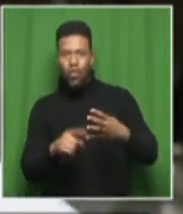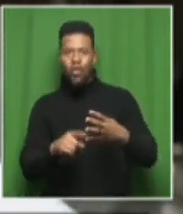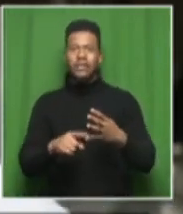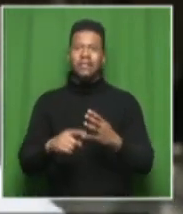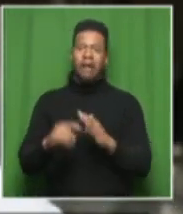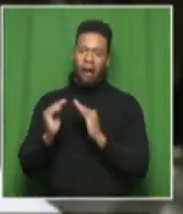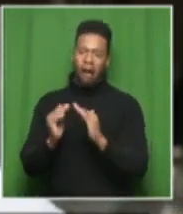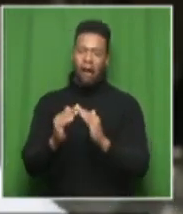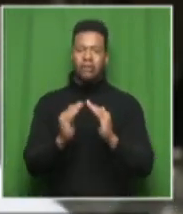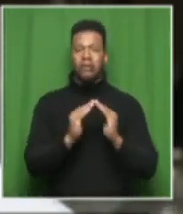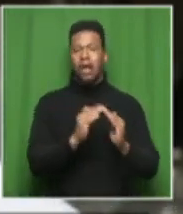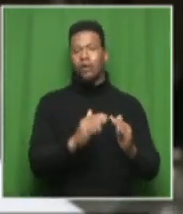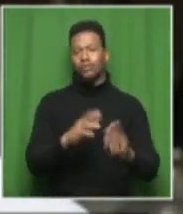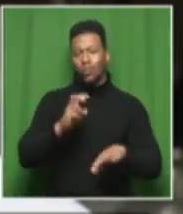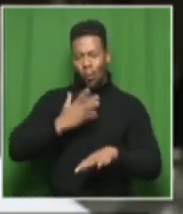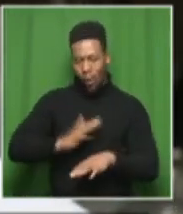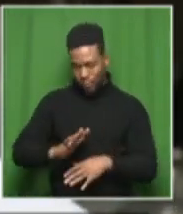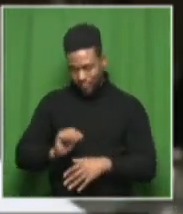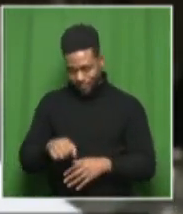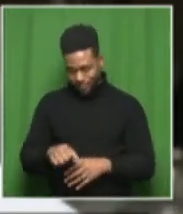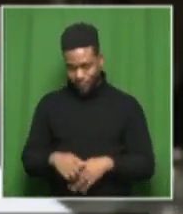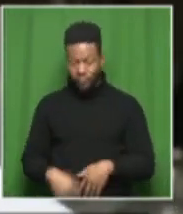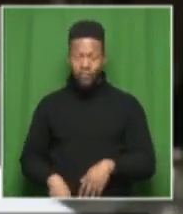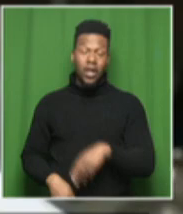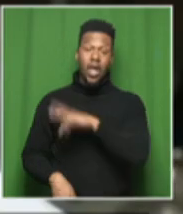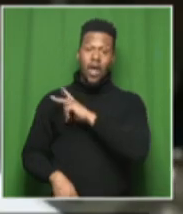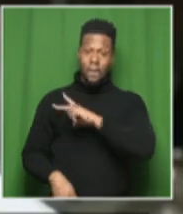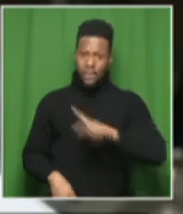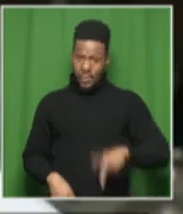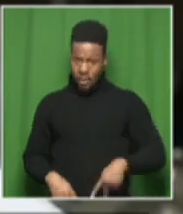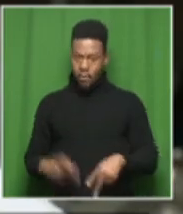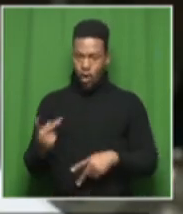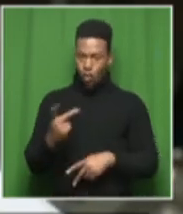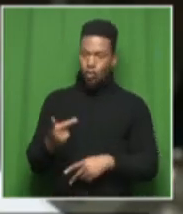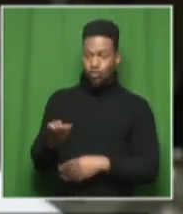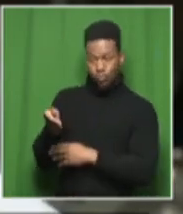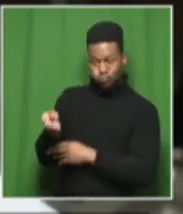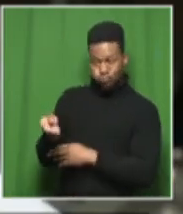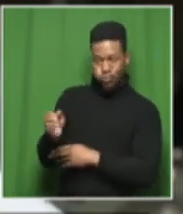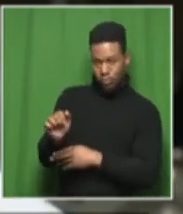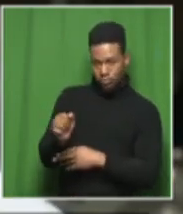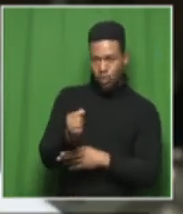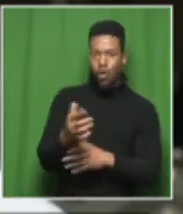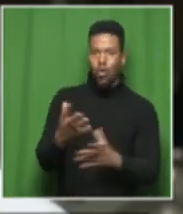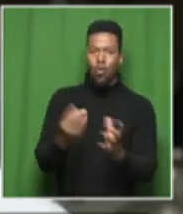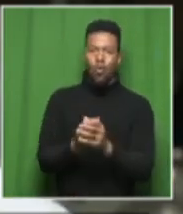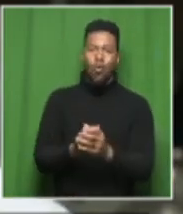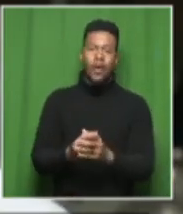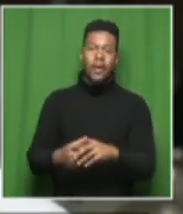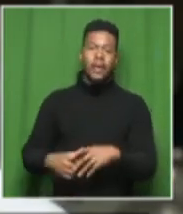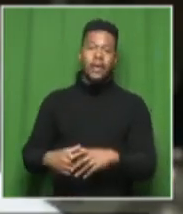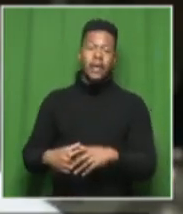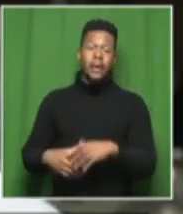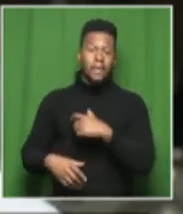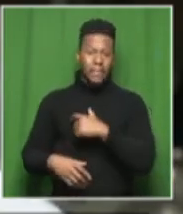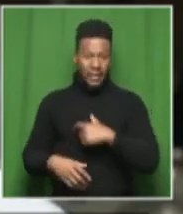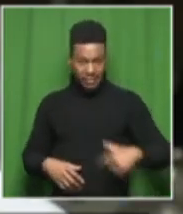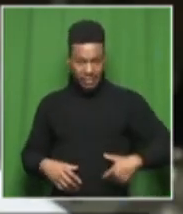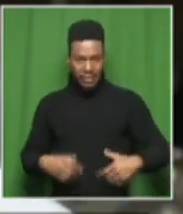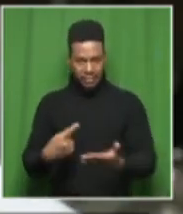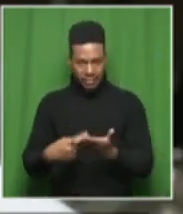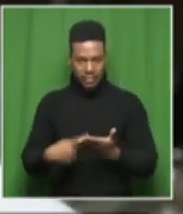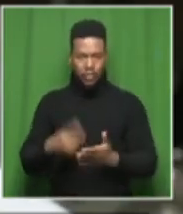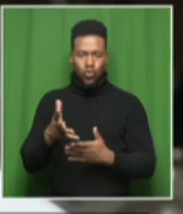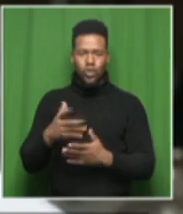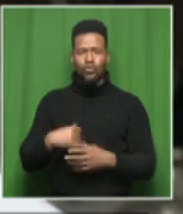And the Premier joining the President will also be unveiling what are the response through DDM cooperation